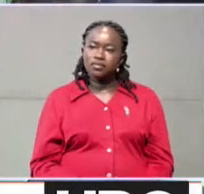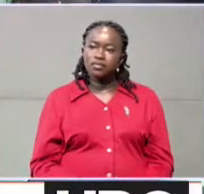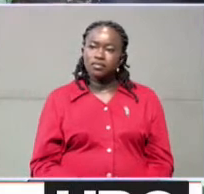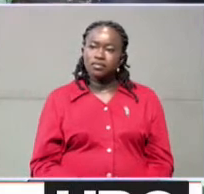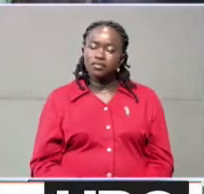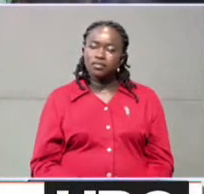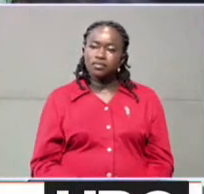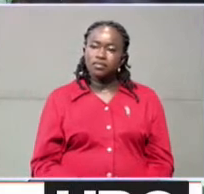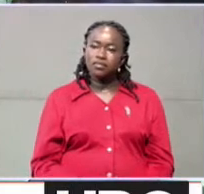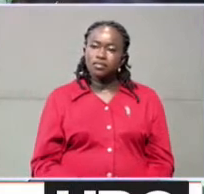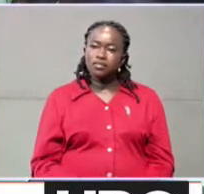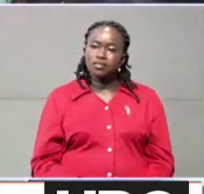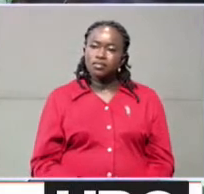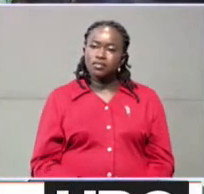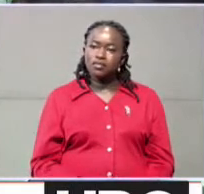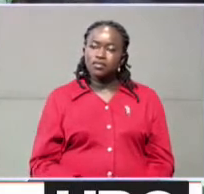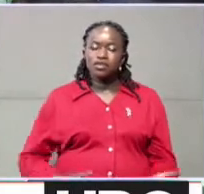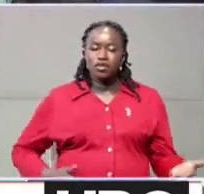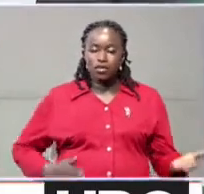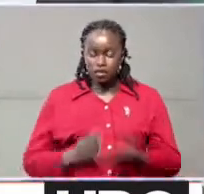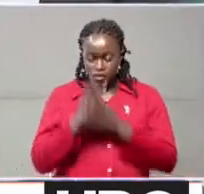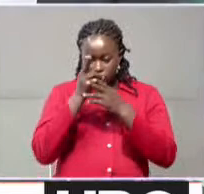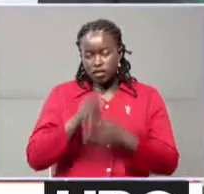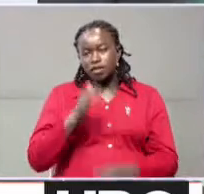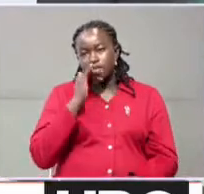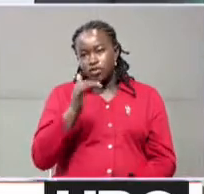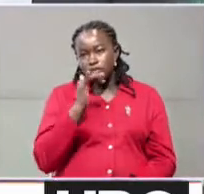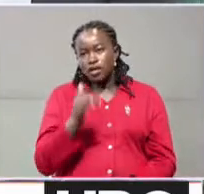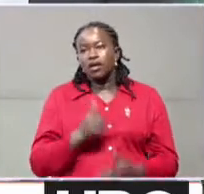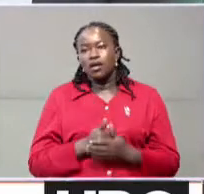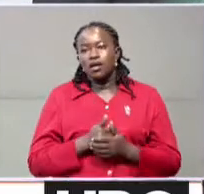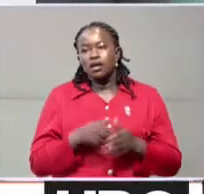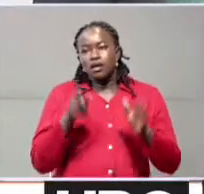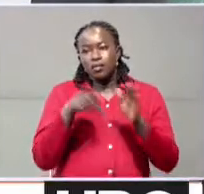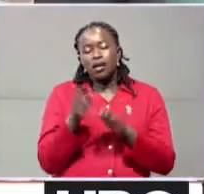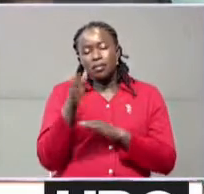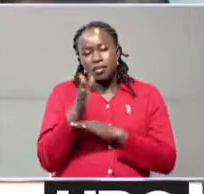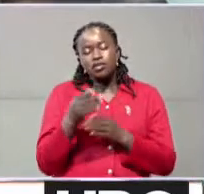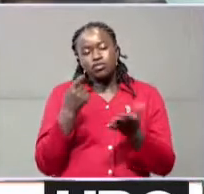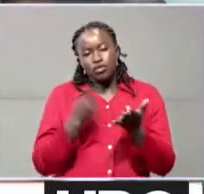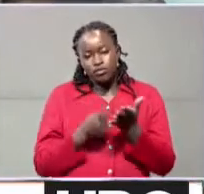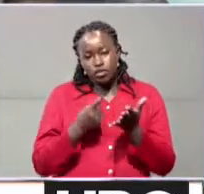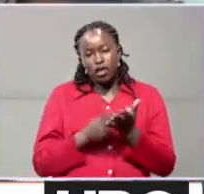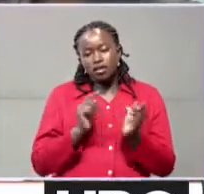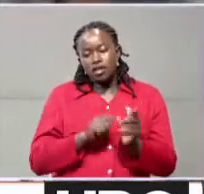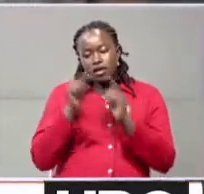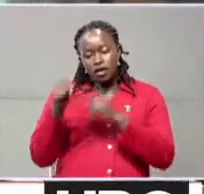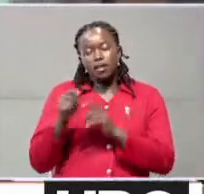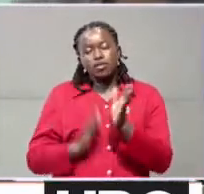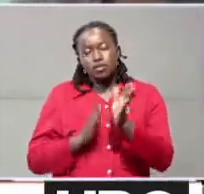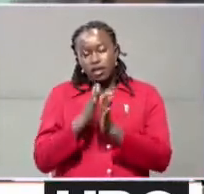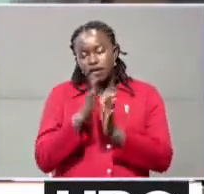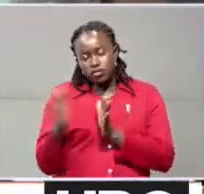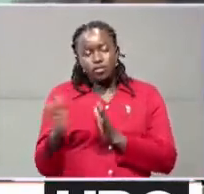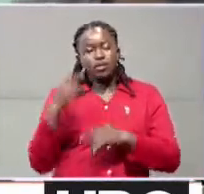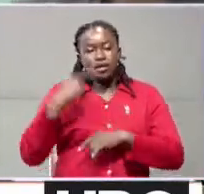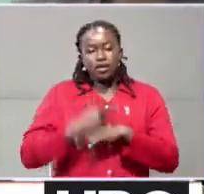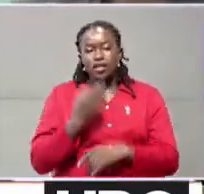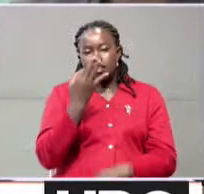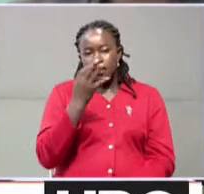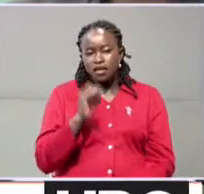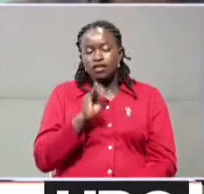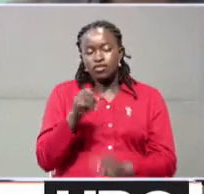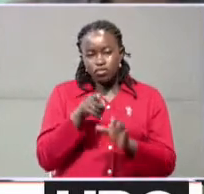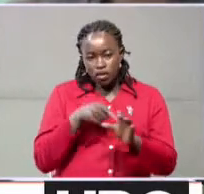right honorable speaker the prime minister of the republic of uganda came to knock us on the 30th july to